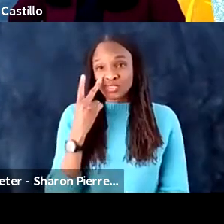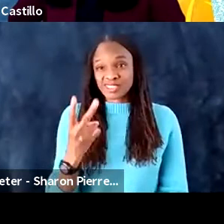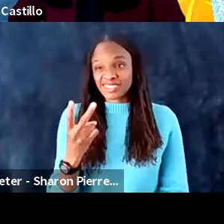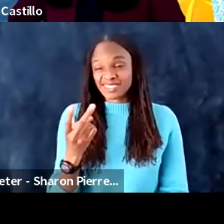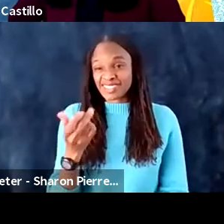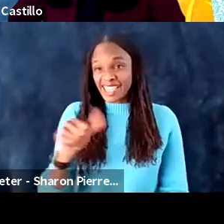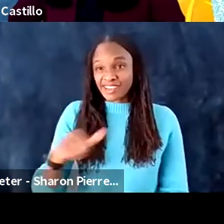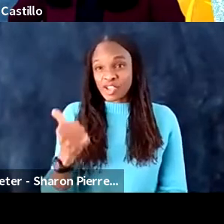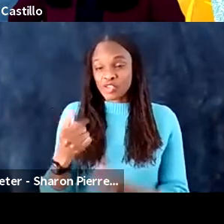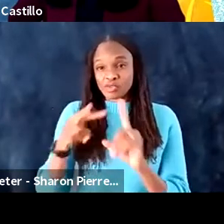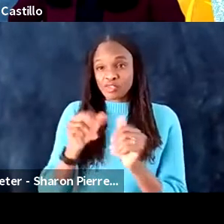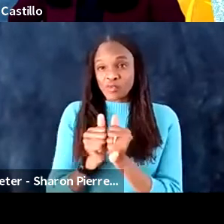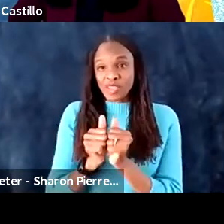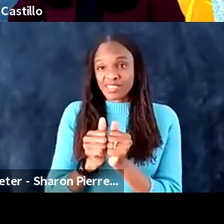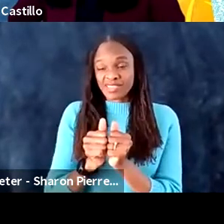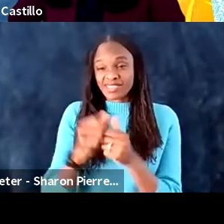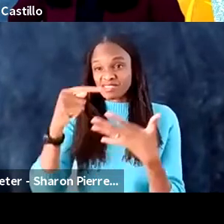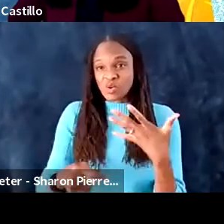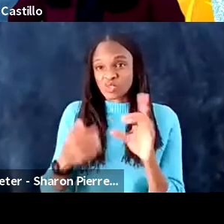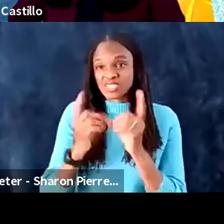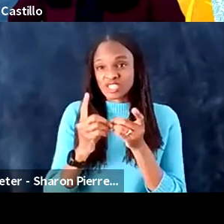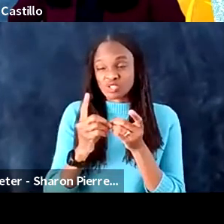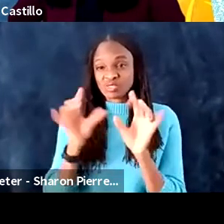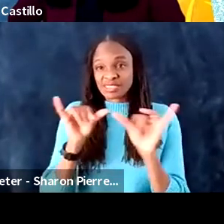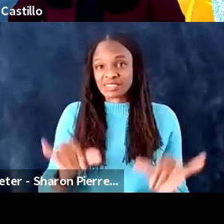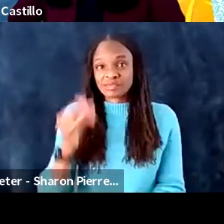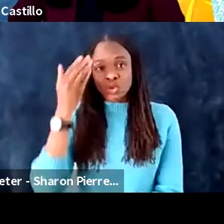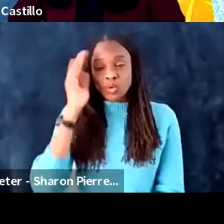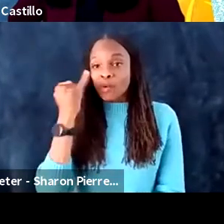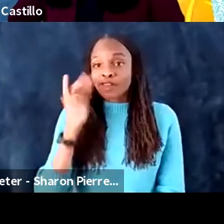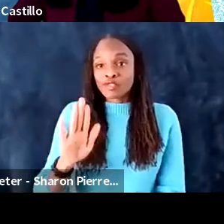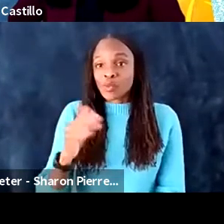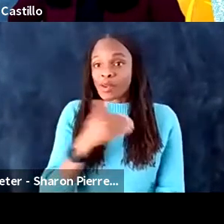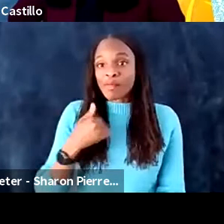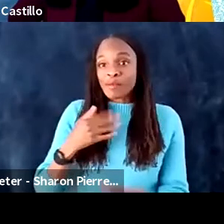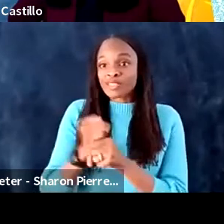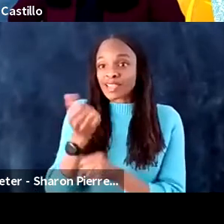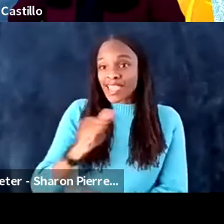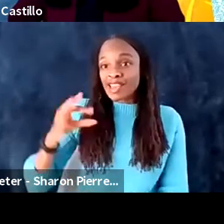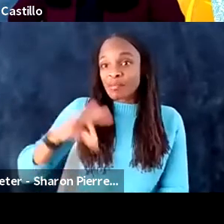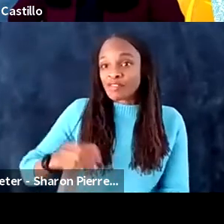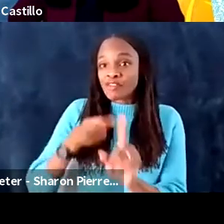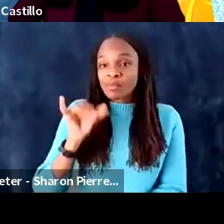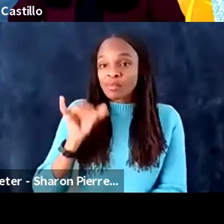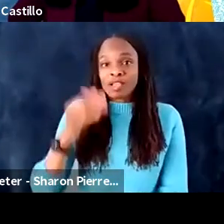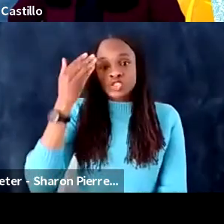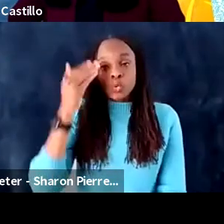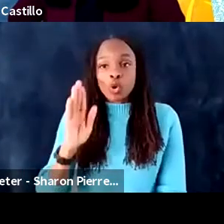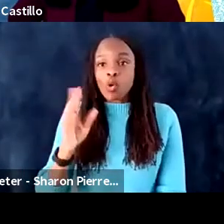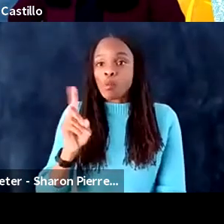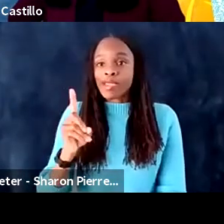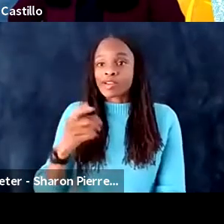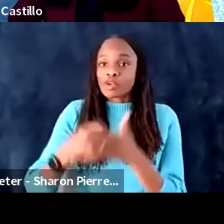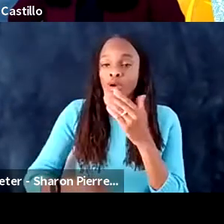perspective on those digital systems. We don't know whether your members get any benefit out of it. We don't know where the cost savings